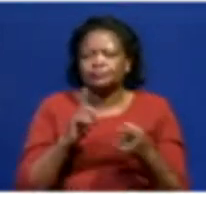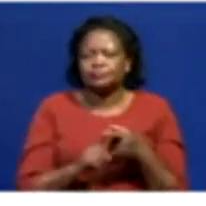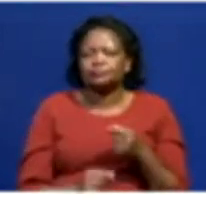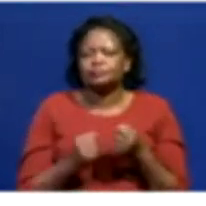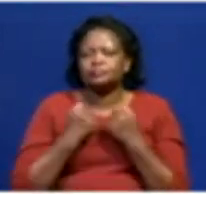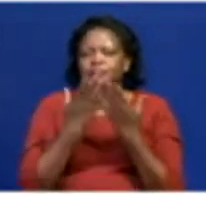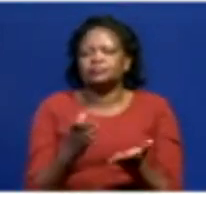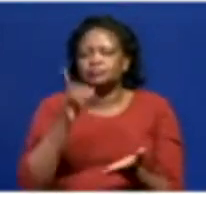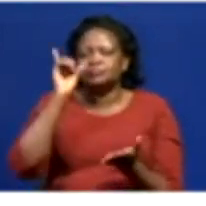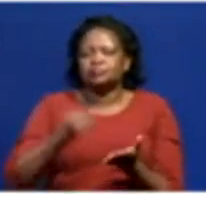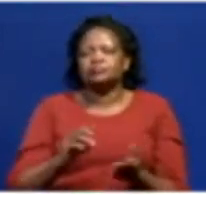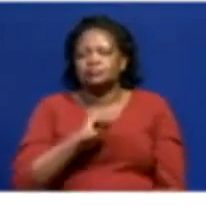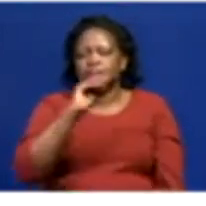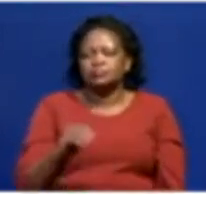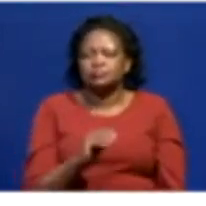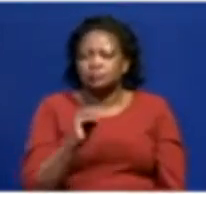supply subsidised fertiliser.